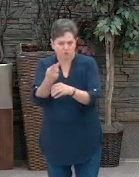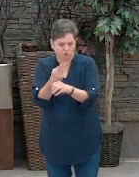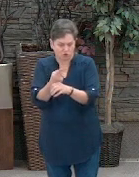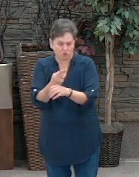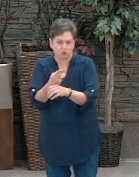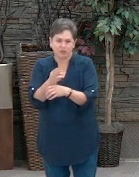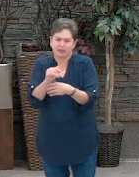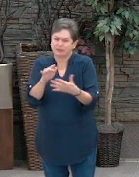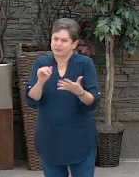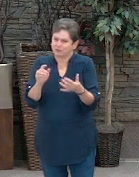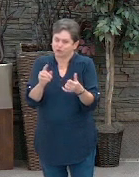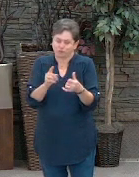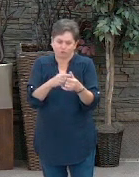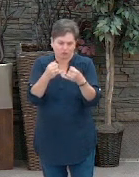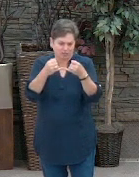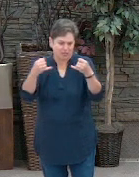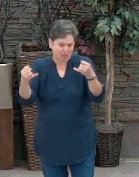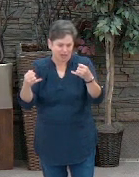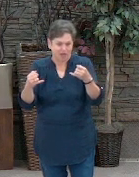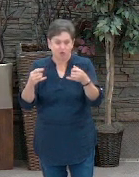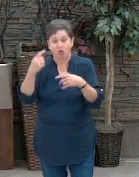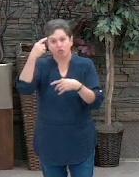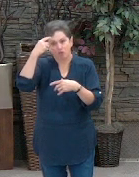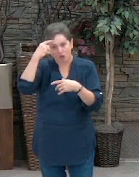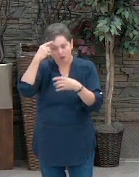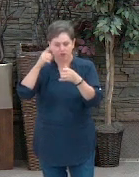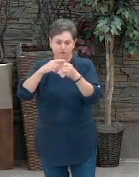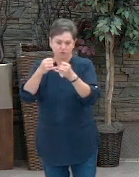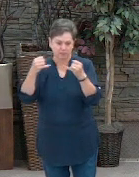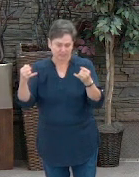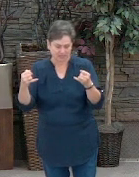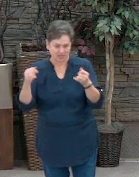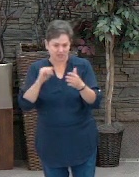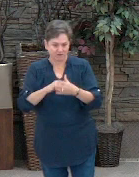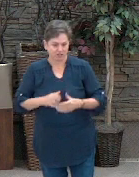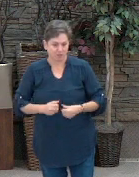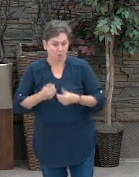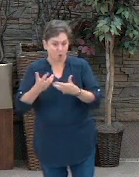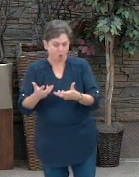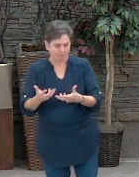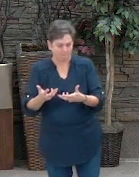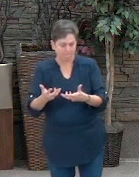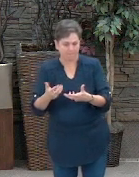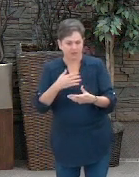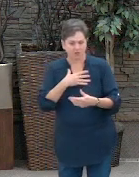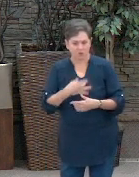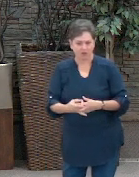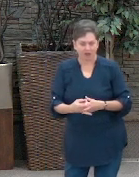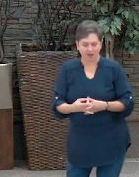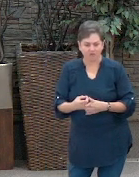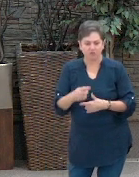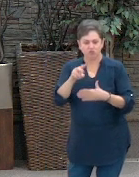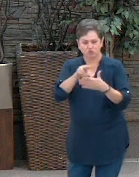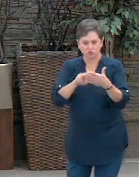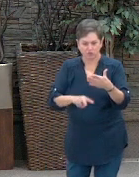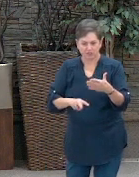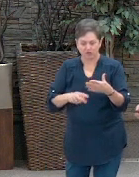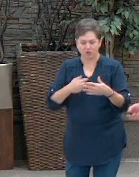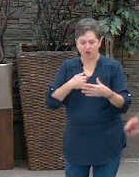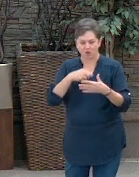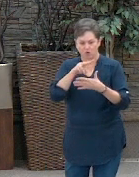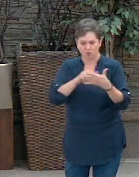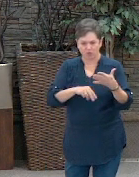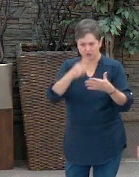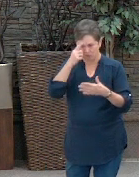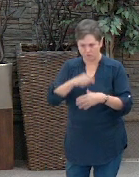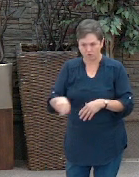at least the first line, or at least thought the first line of this poem. And I'd like us to read it, or I'd like to read